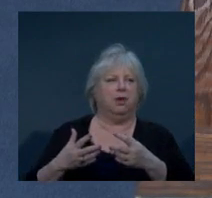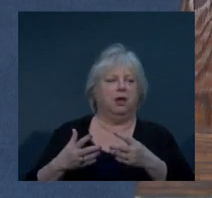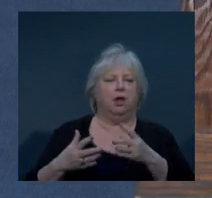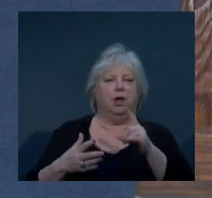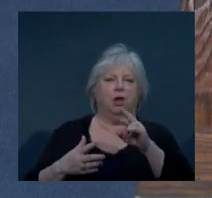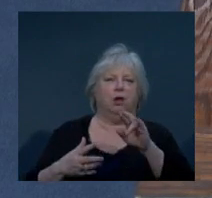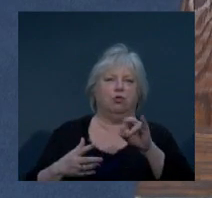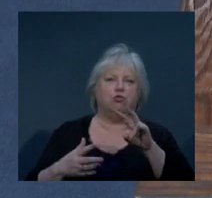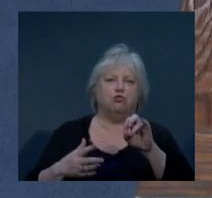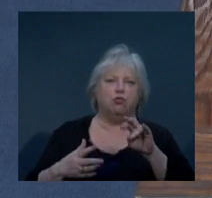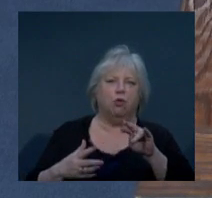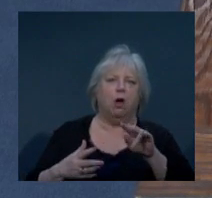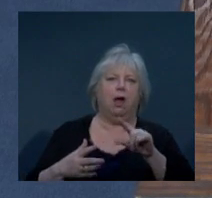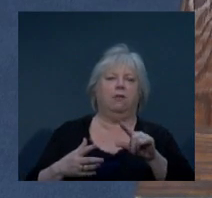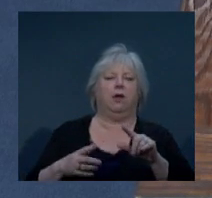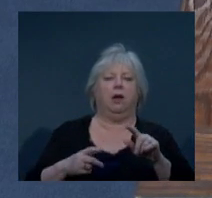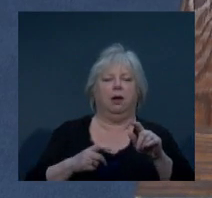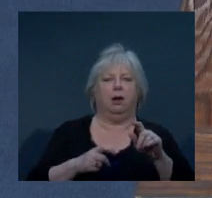driving range, an